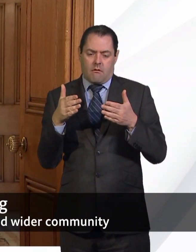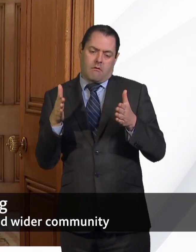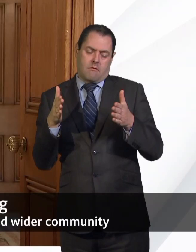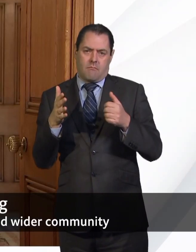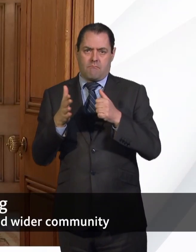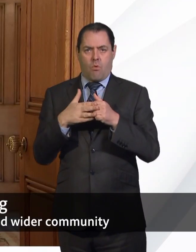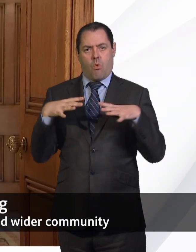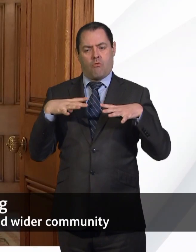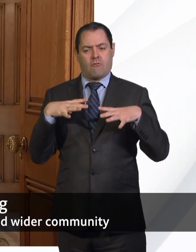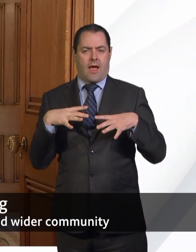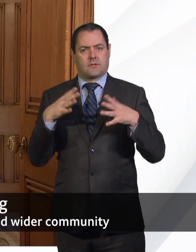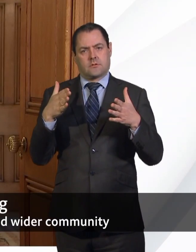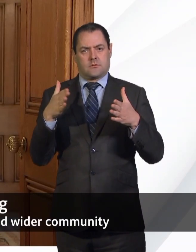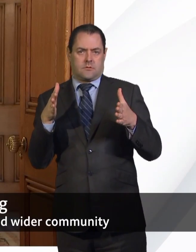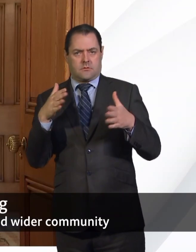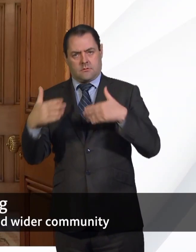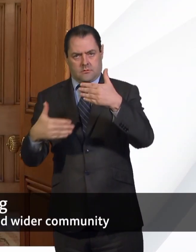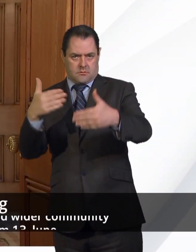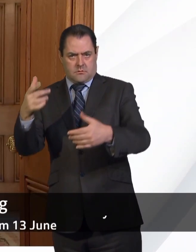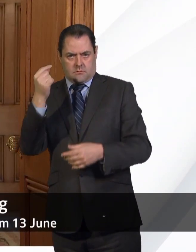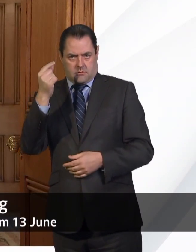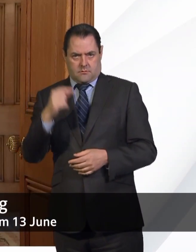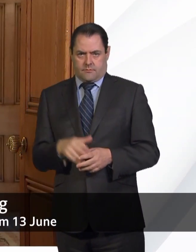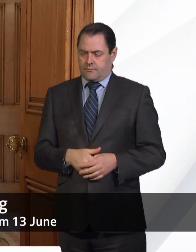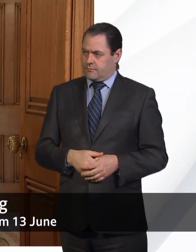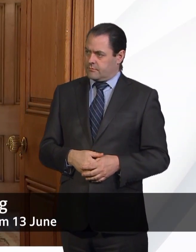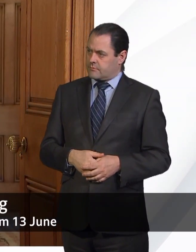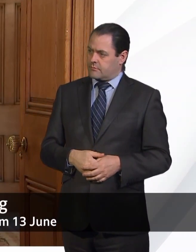of restrictions I have set out today.